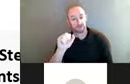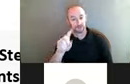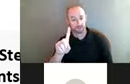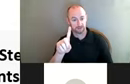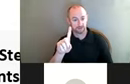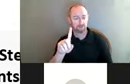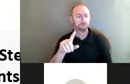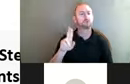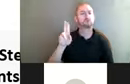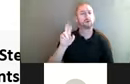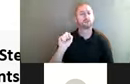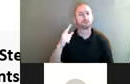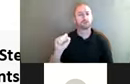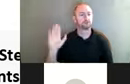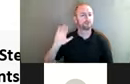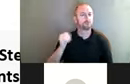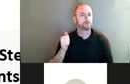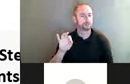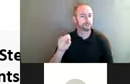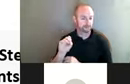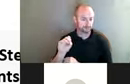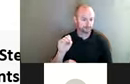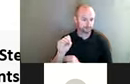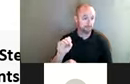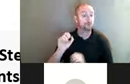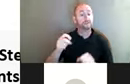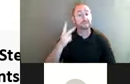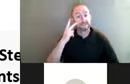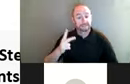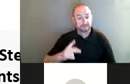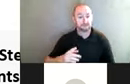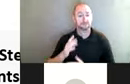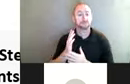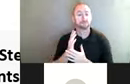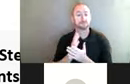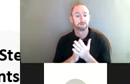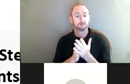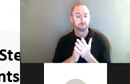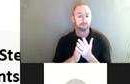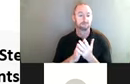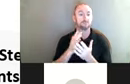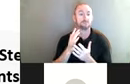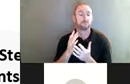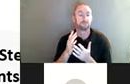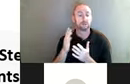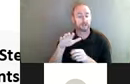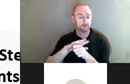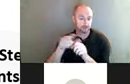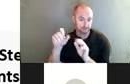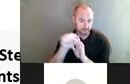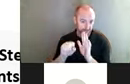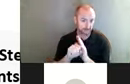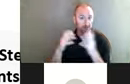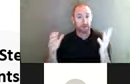by the USGS in the 1990s. And what you can see is that some parts of the state, there's a lot of